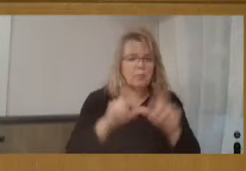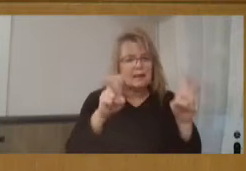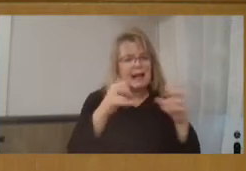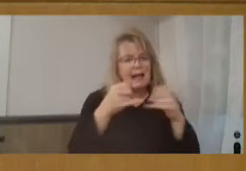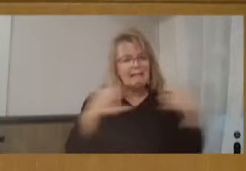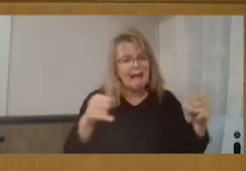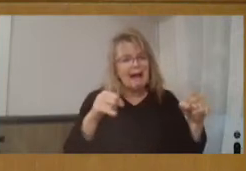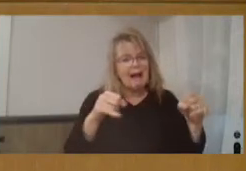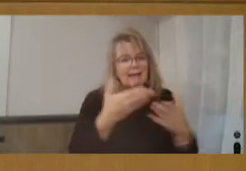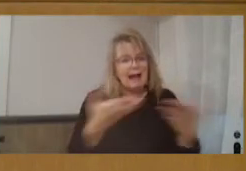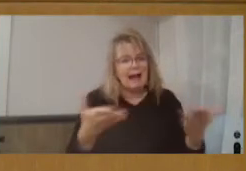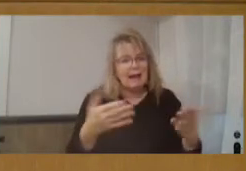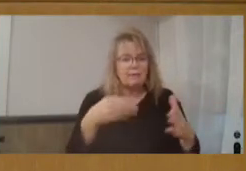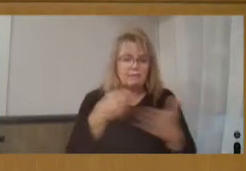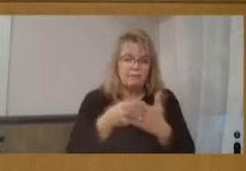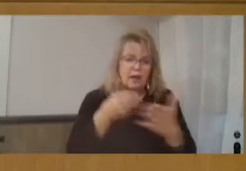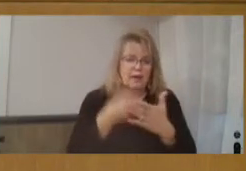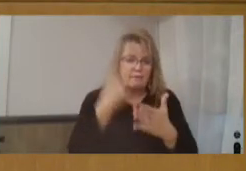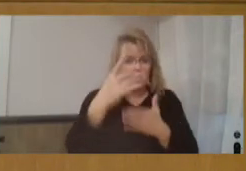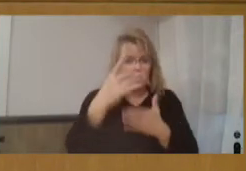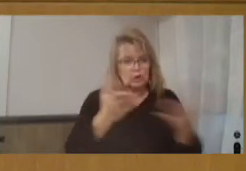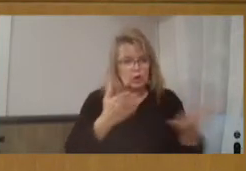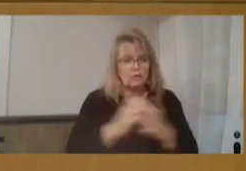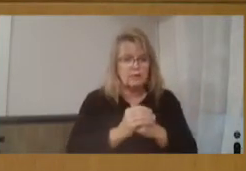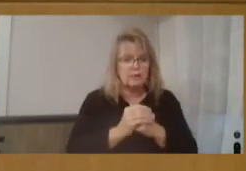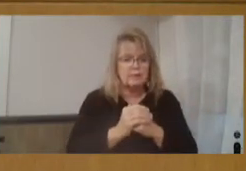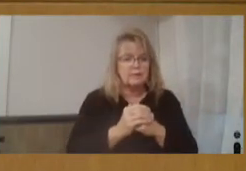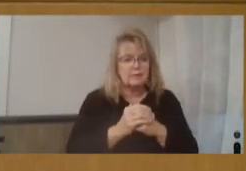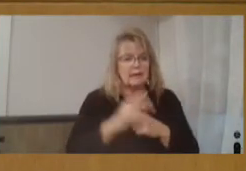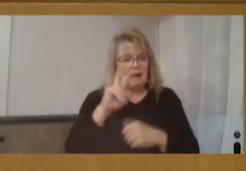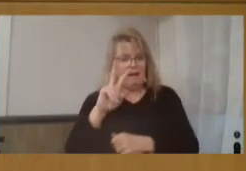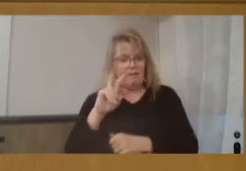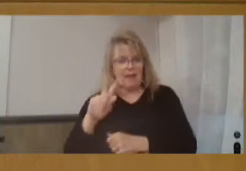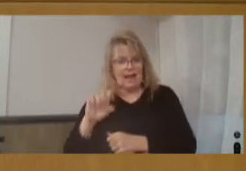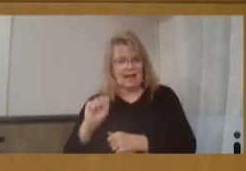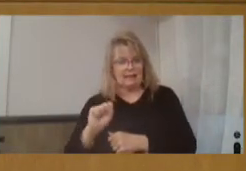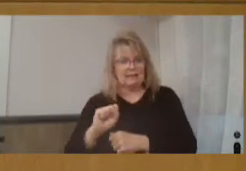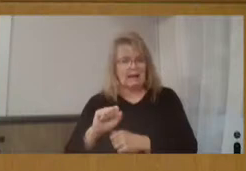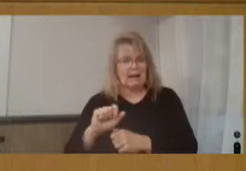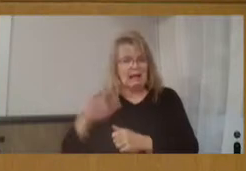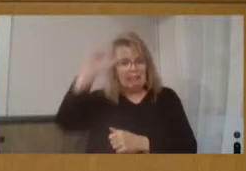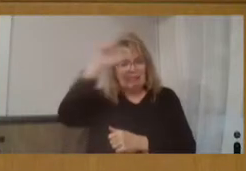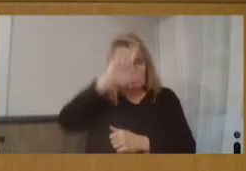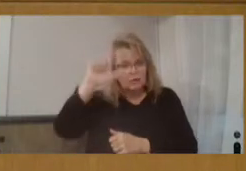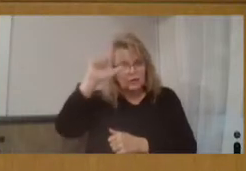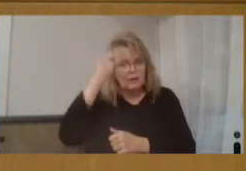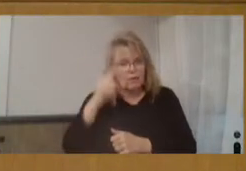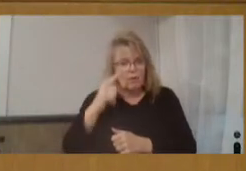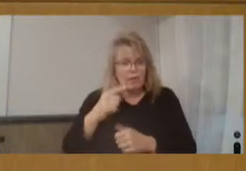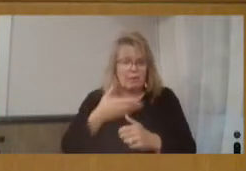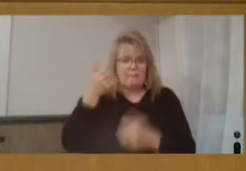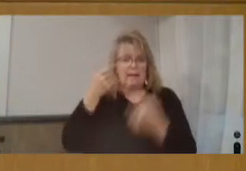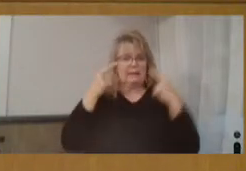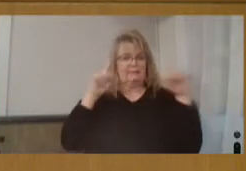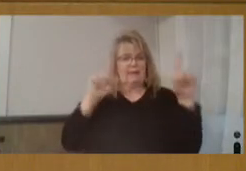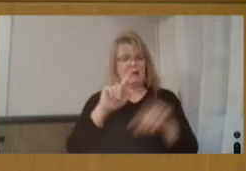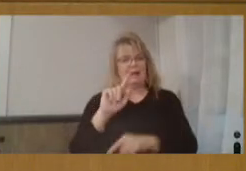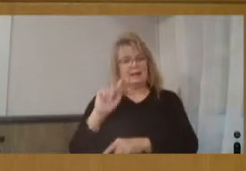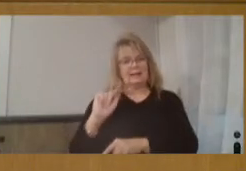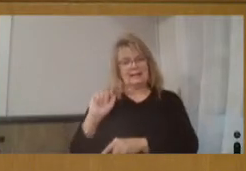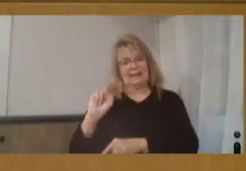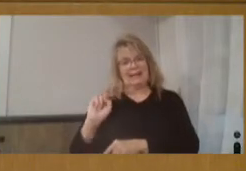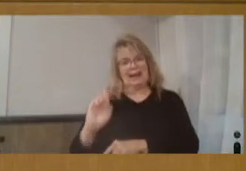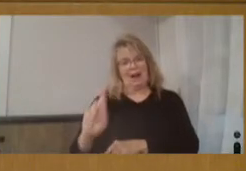sufficient services, facilities, and logistics for the best effectiveness of TNR. Details